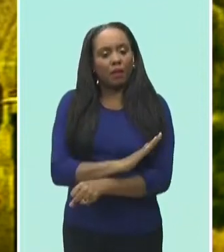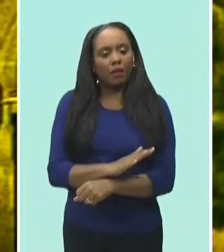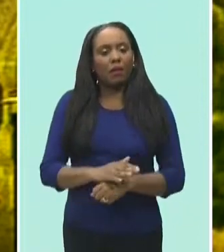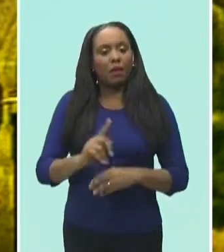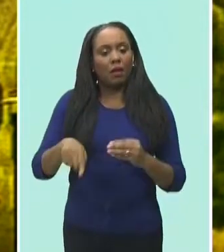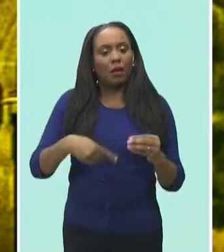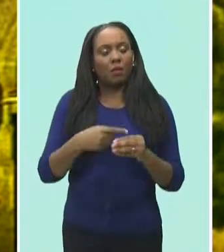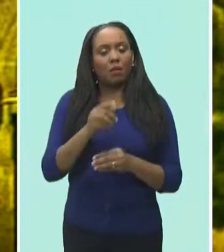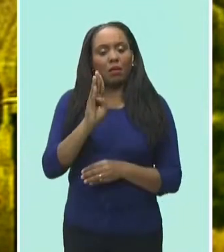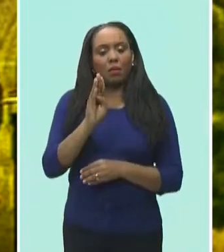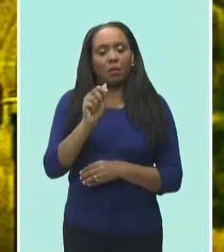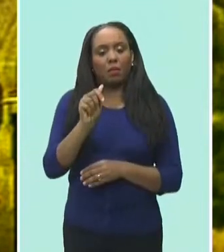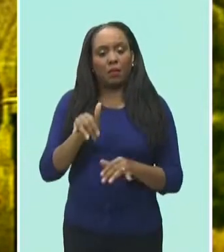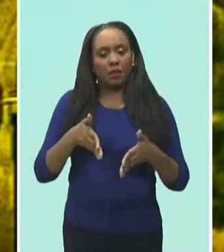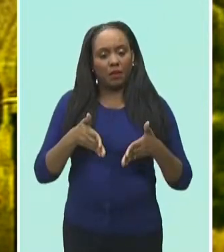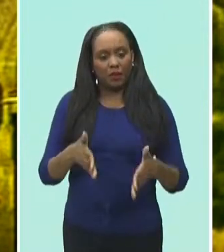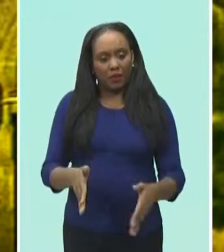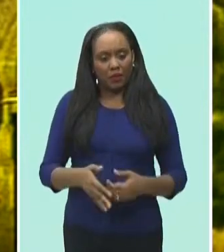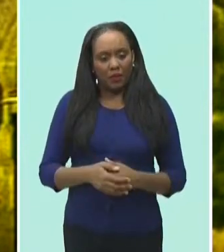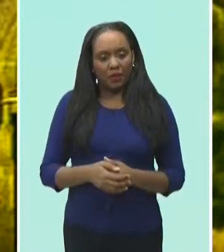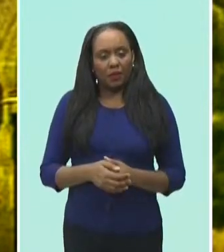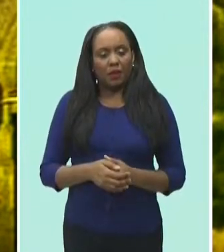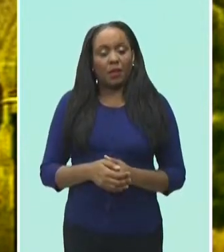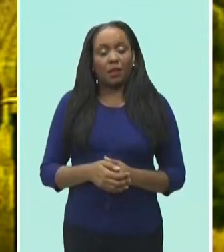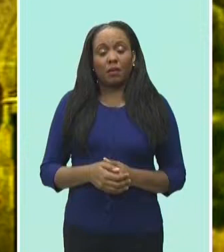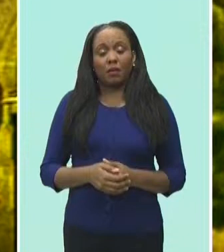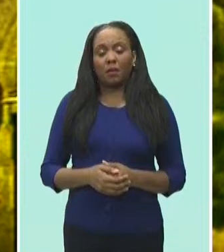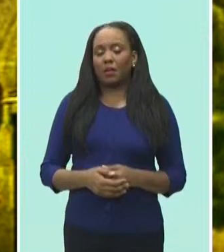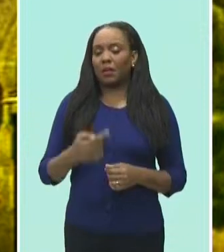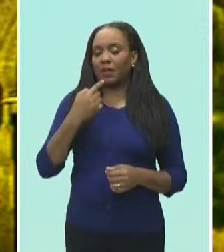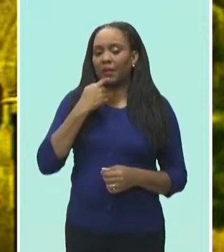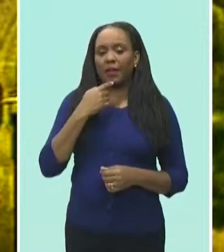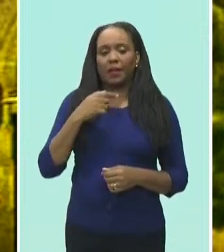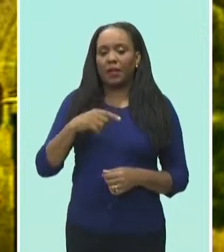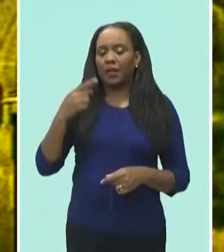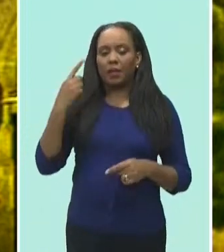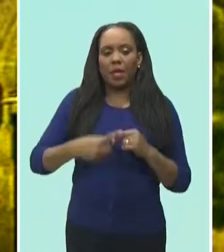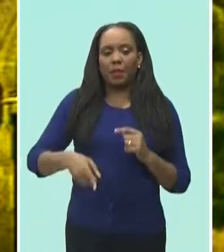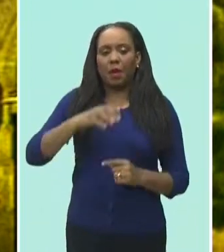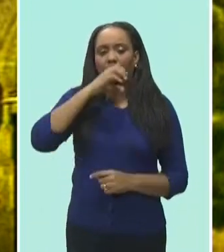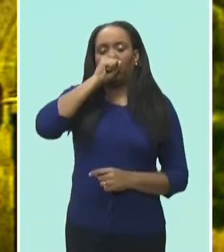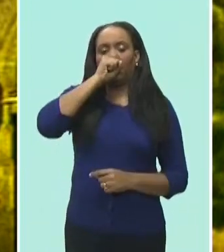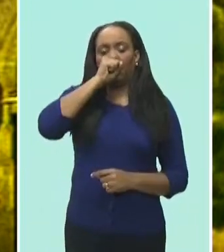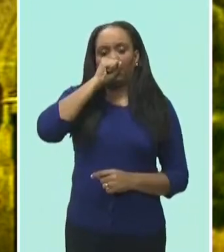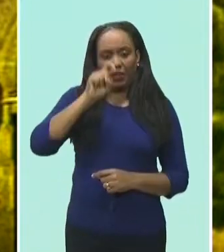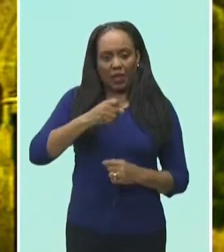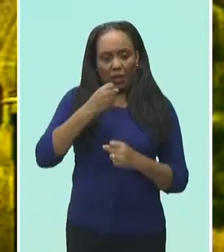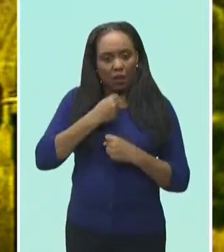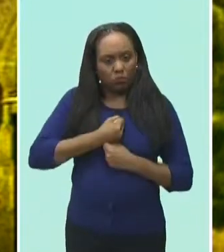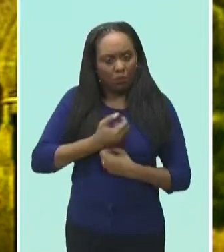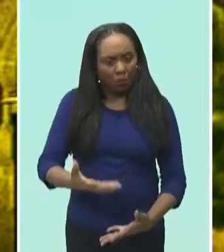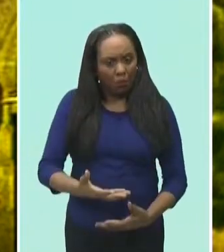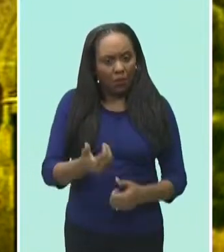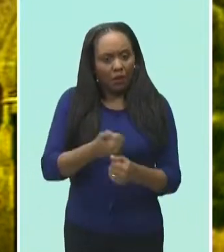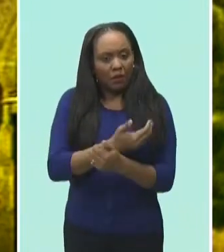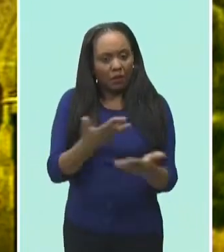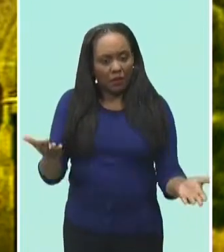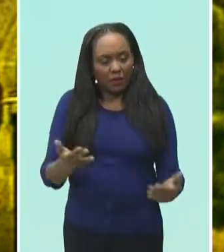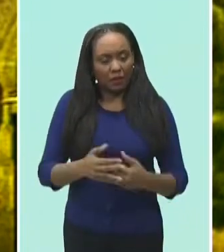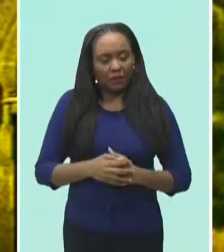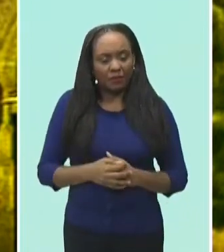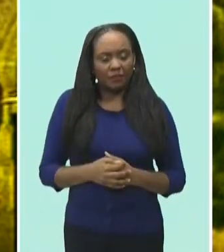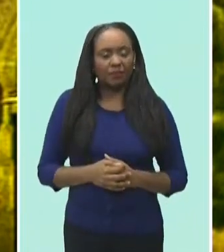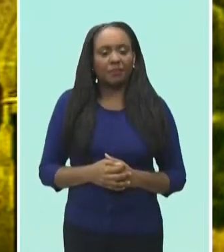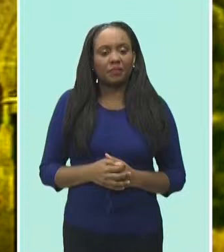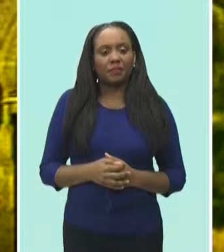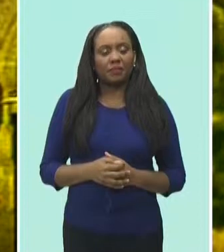that is expected to eventually see the construction of the Hyatt Hotel. He says it is especially so given government's position on the matter when in opposition.